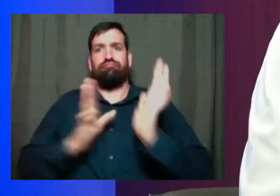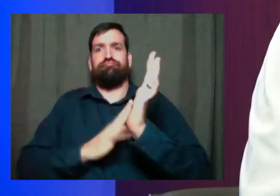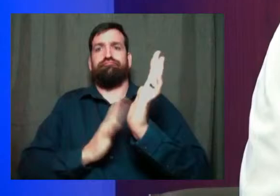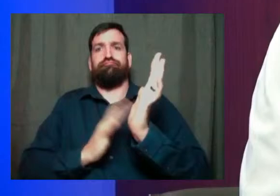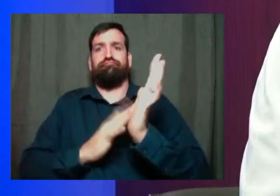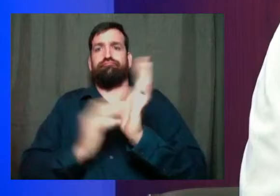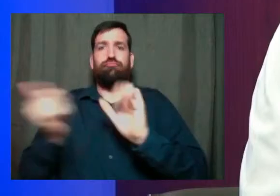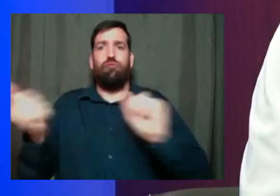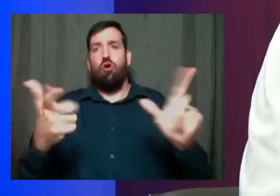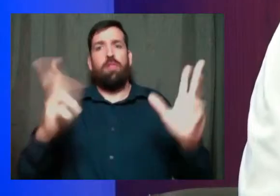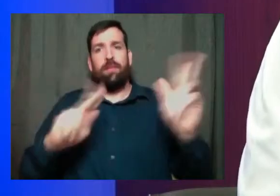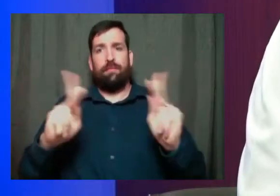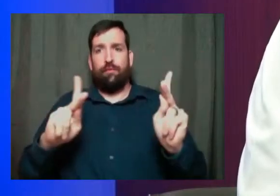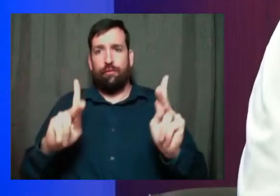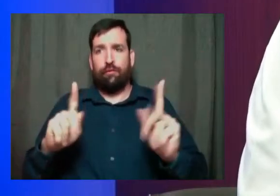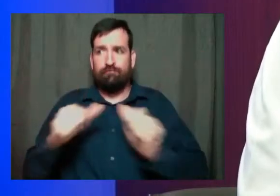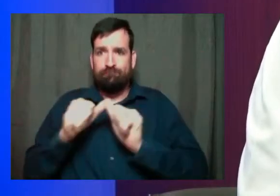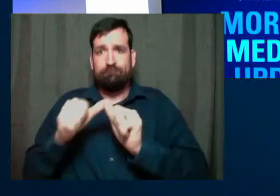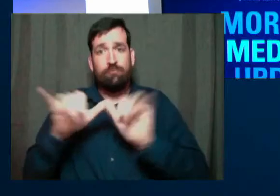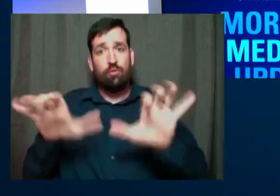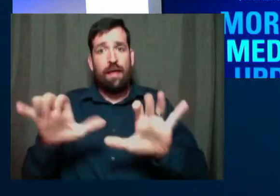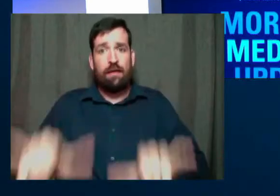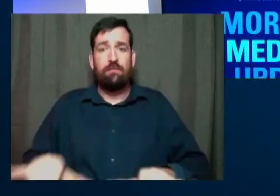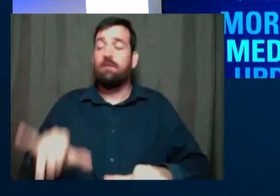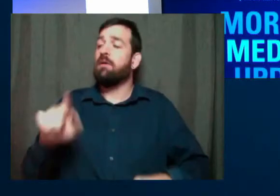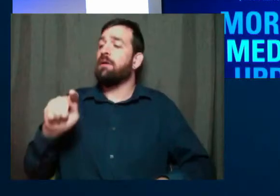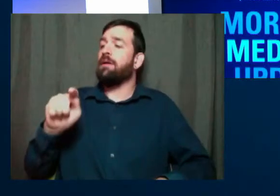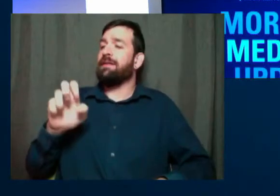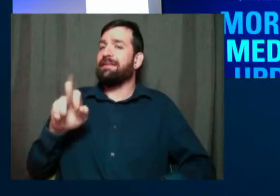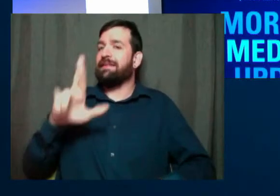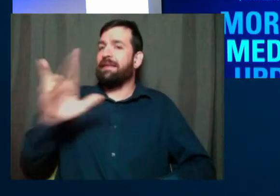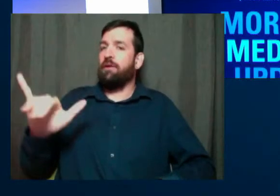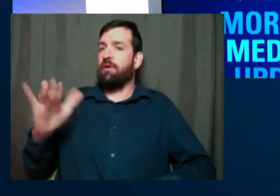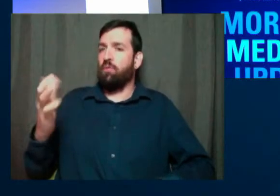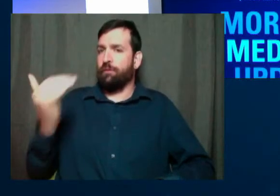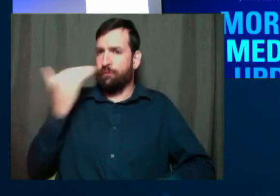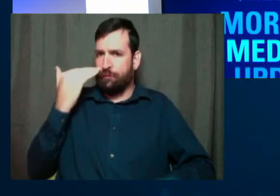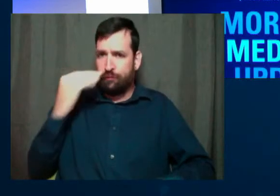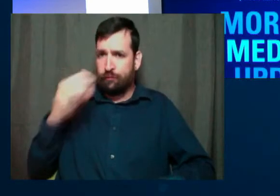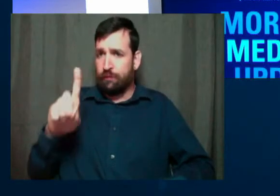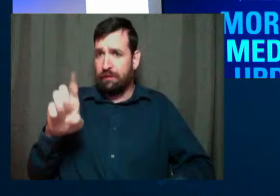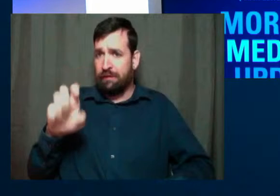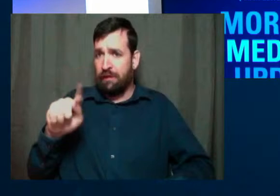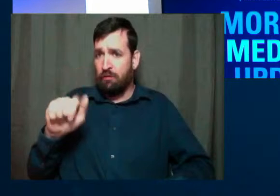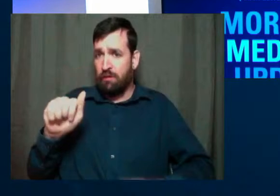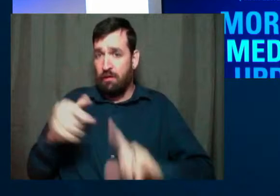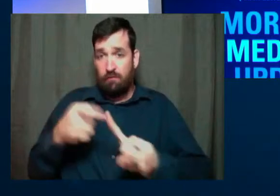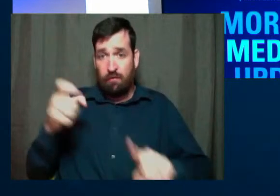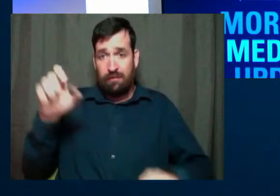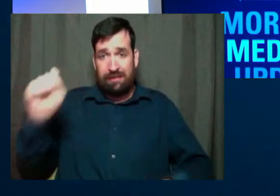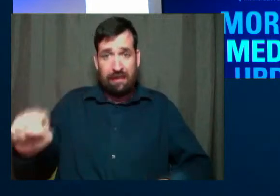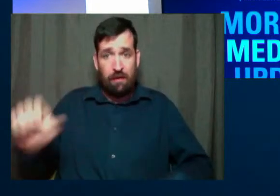working and continuing to do that. Terry wants to know, did the Delta variant come from South Africa? Where did Delta come from? India, I